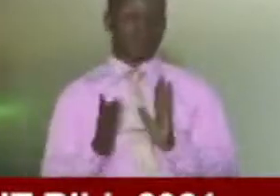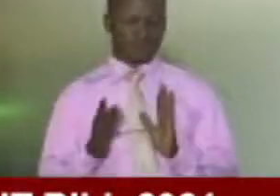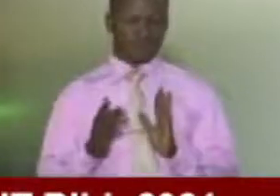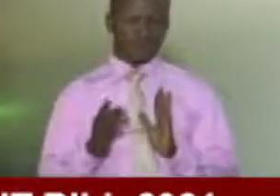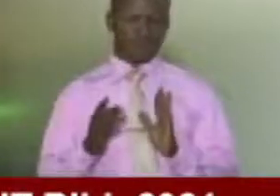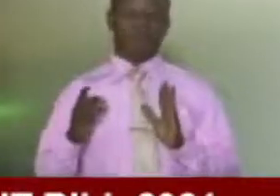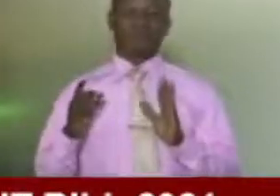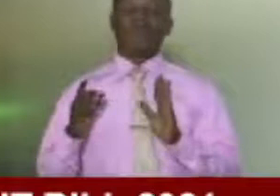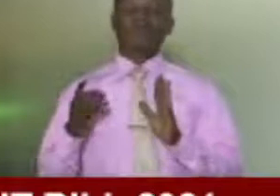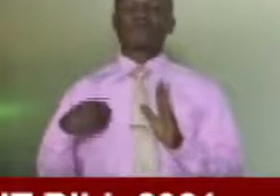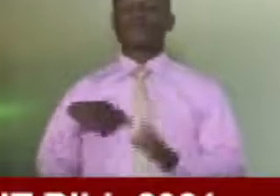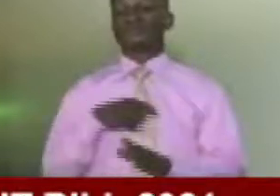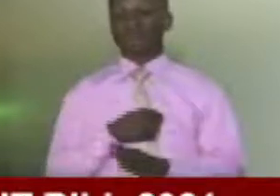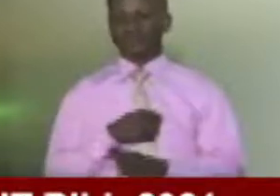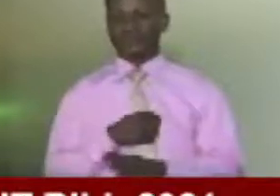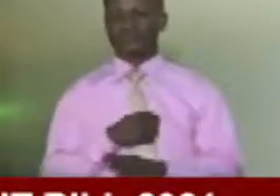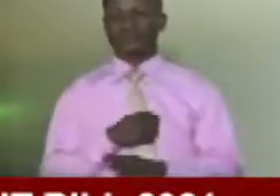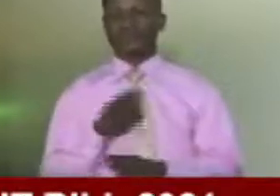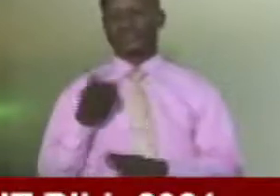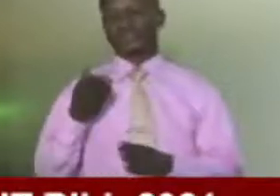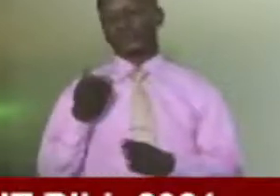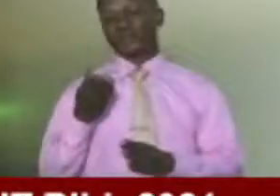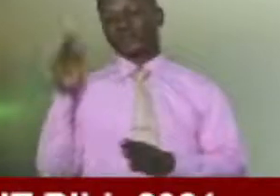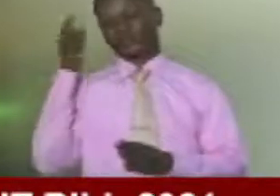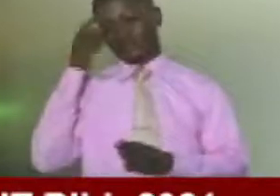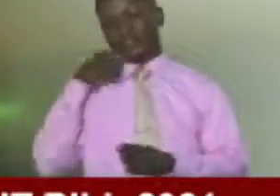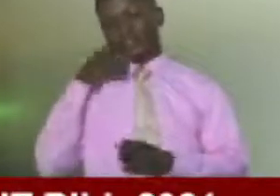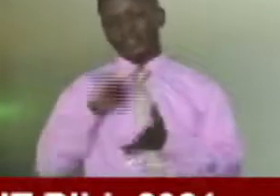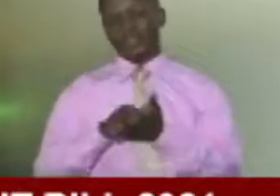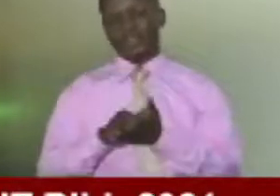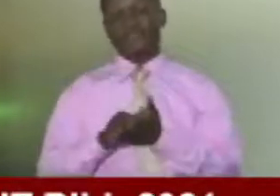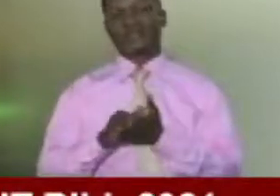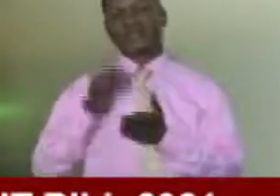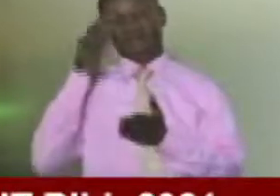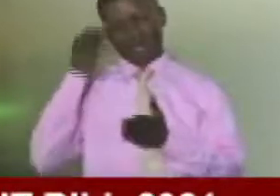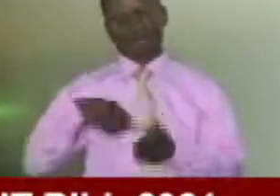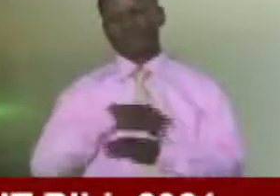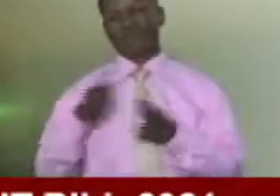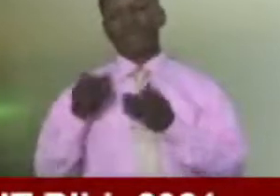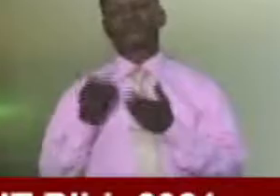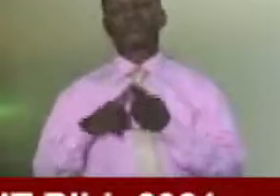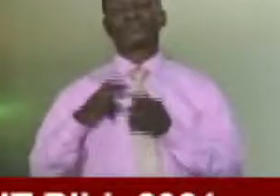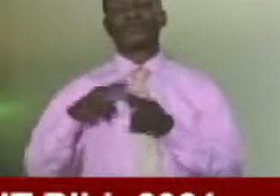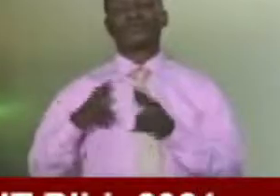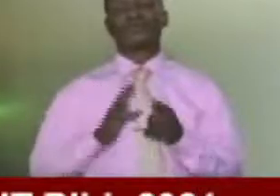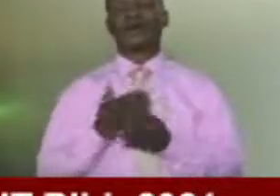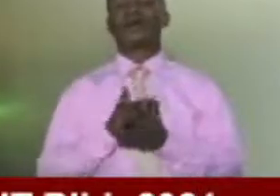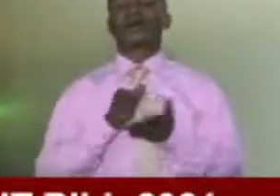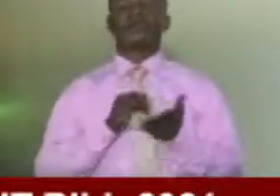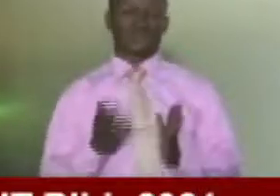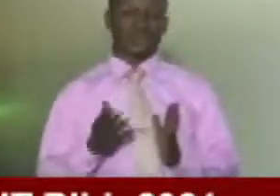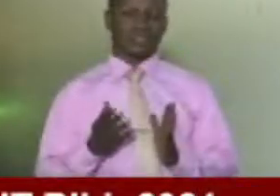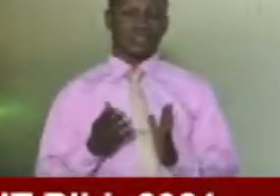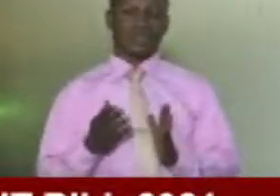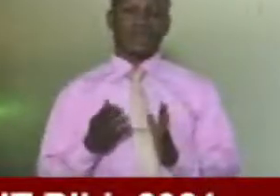mentioned exactly what we said. You know, what the governor said is that, why do we want to box ourselves, you know, into just an option?